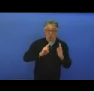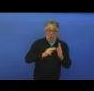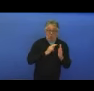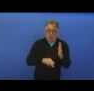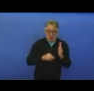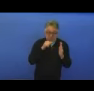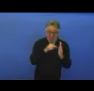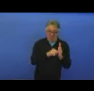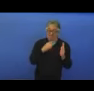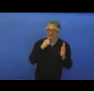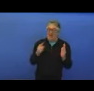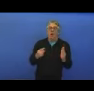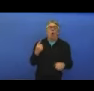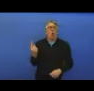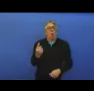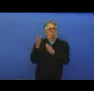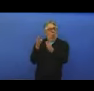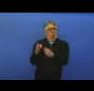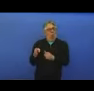refugee.